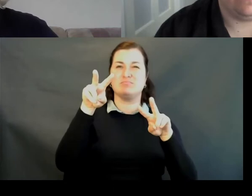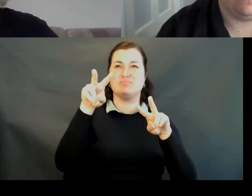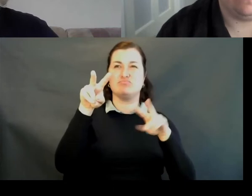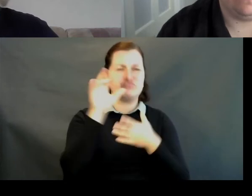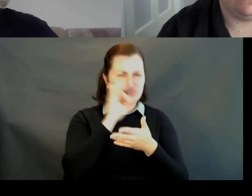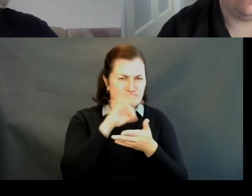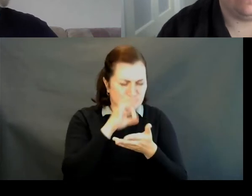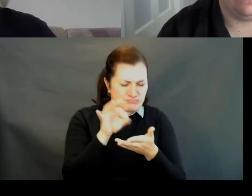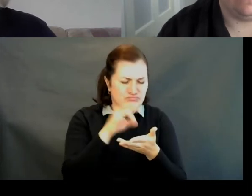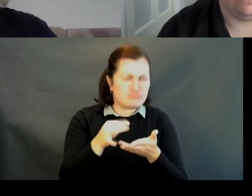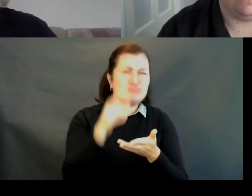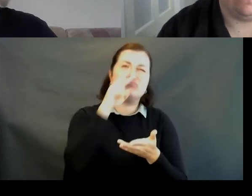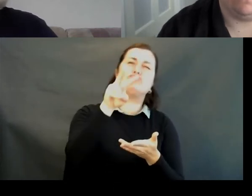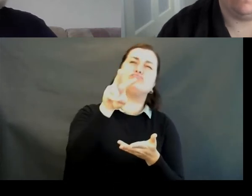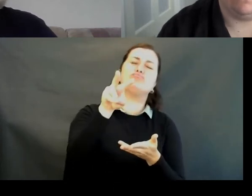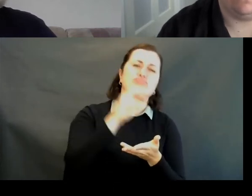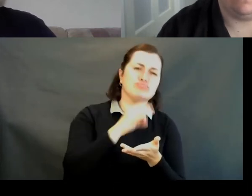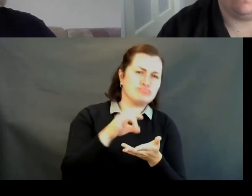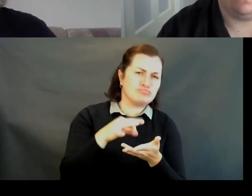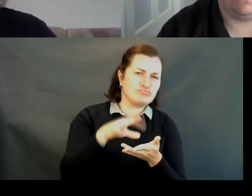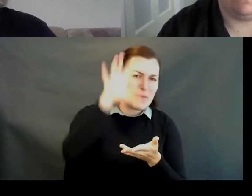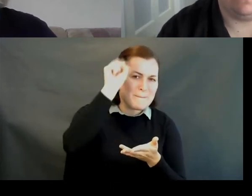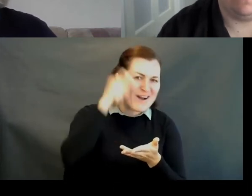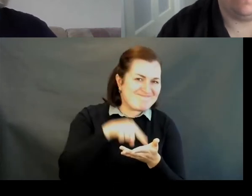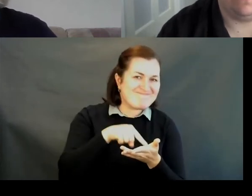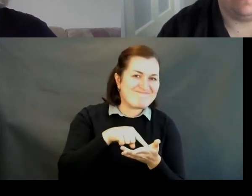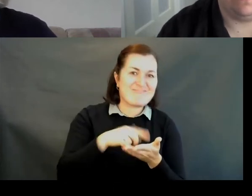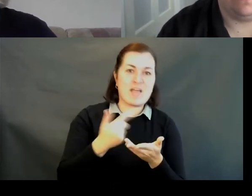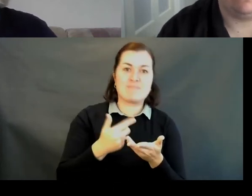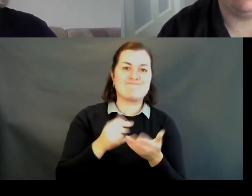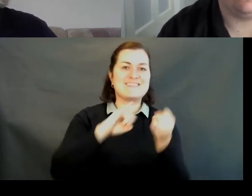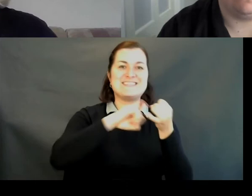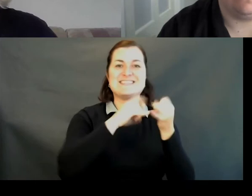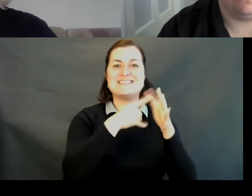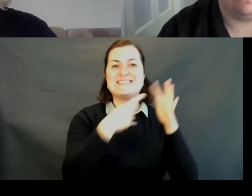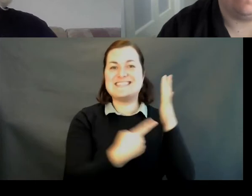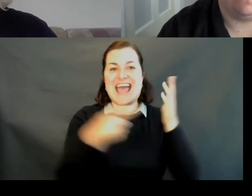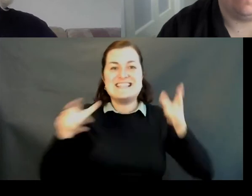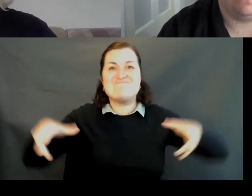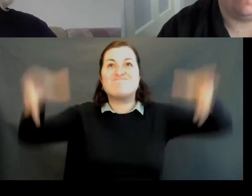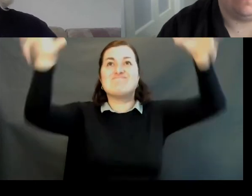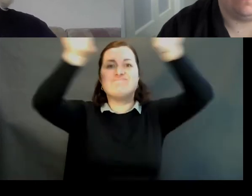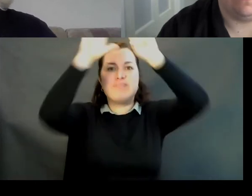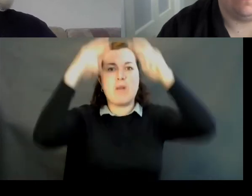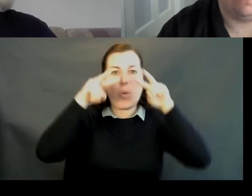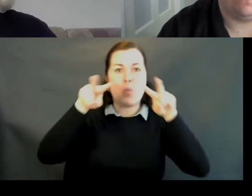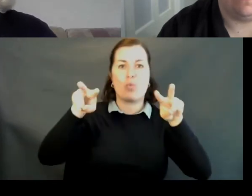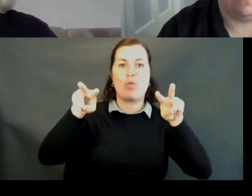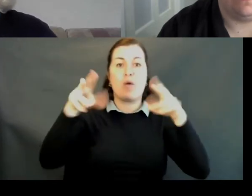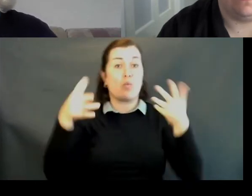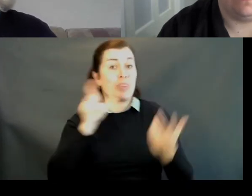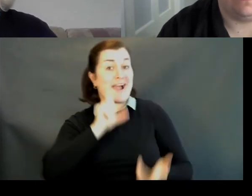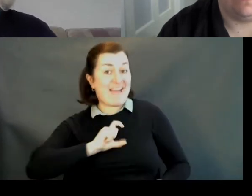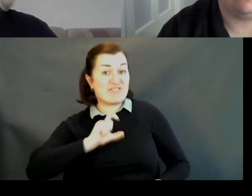to myself as I watch it, to remind me what the sets look like, what the characters look like, and what the